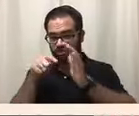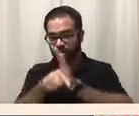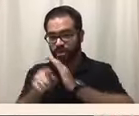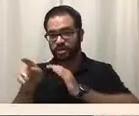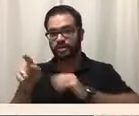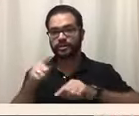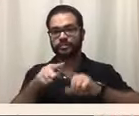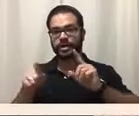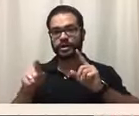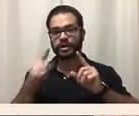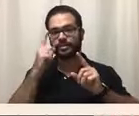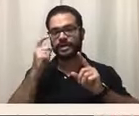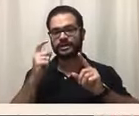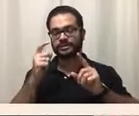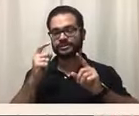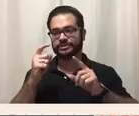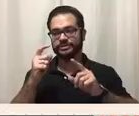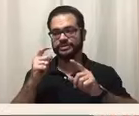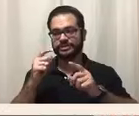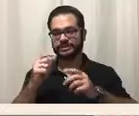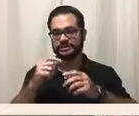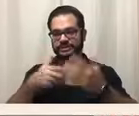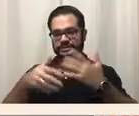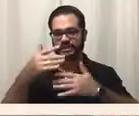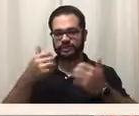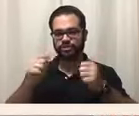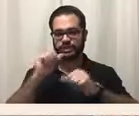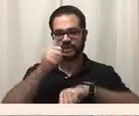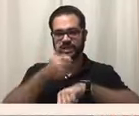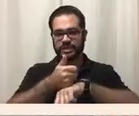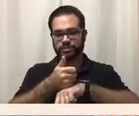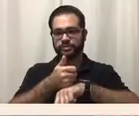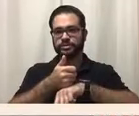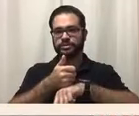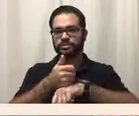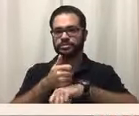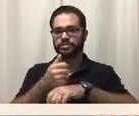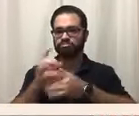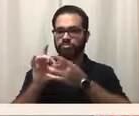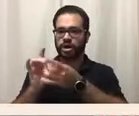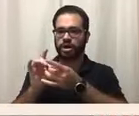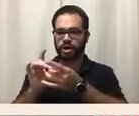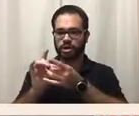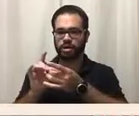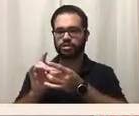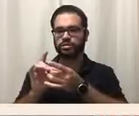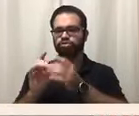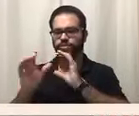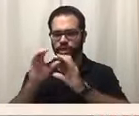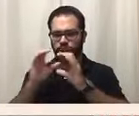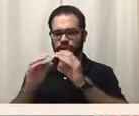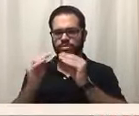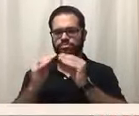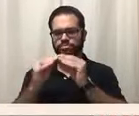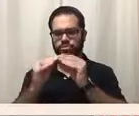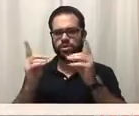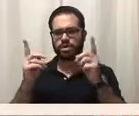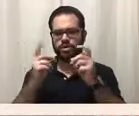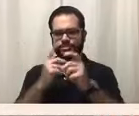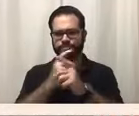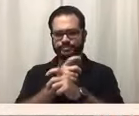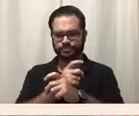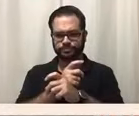society was building itself, bonds were being made and communication was becoming more complex. Music